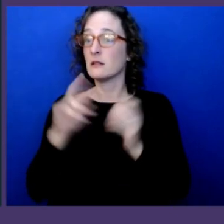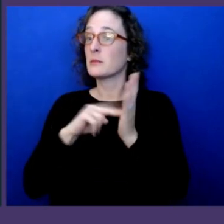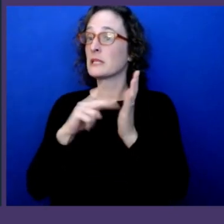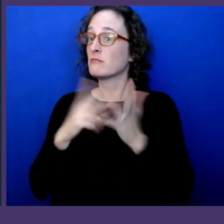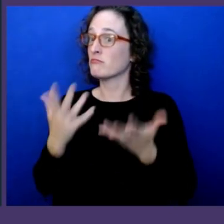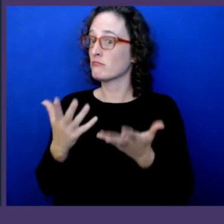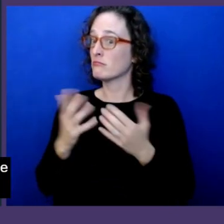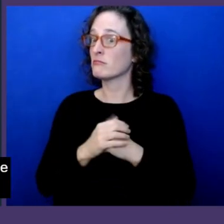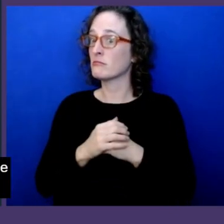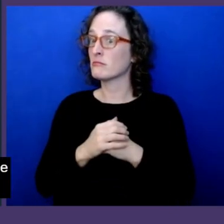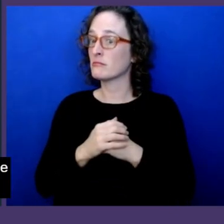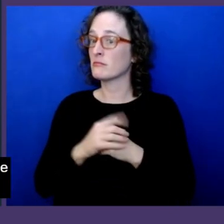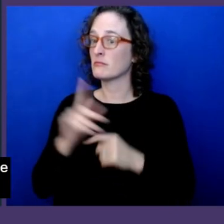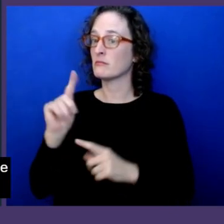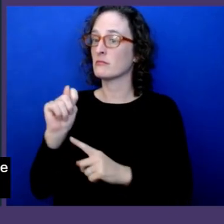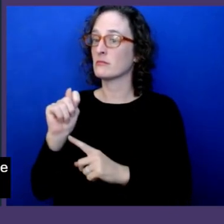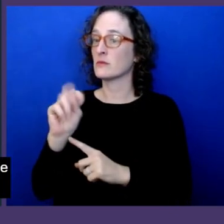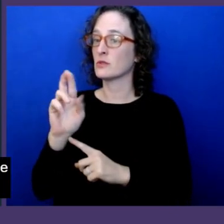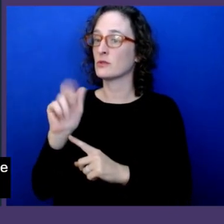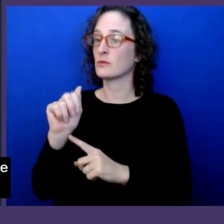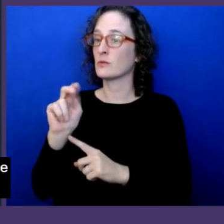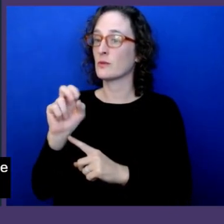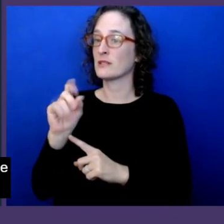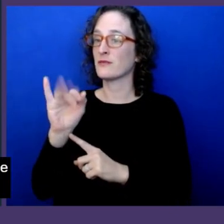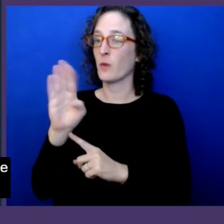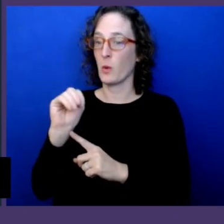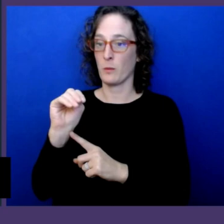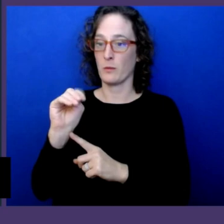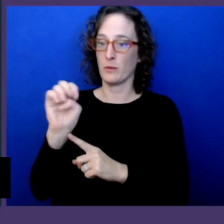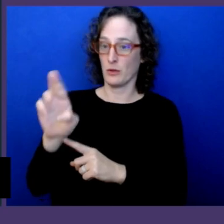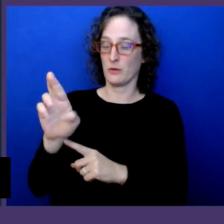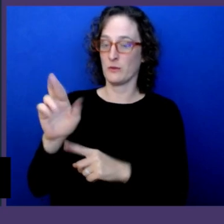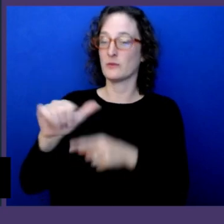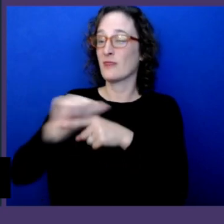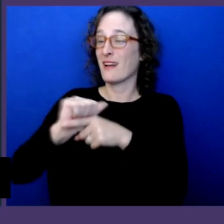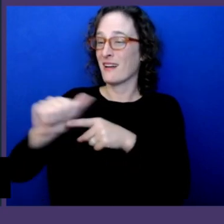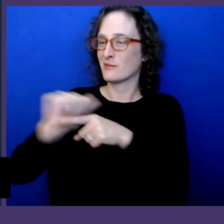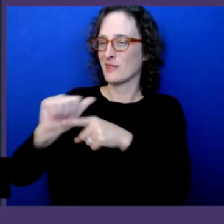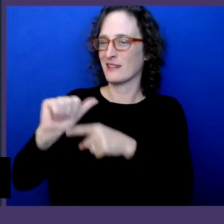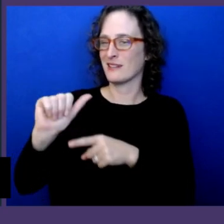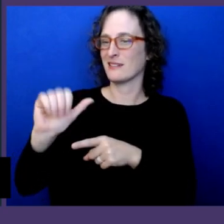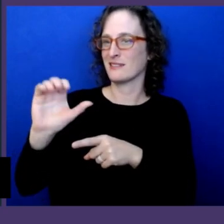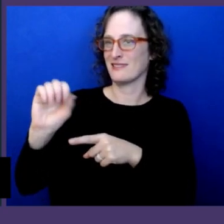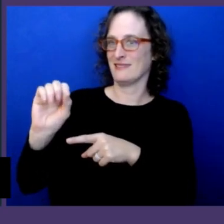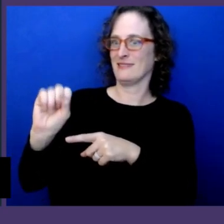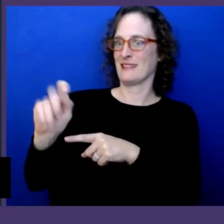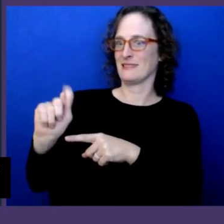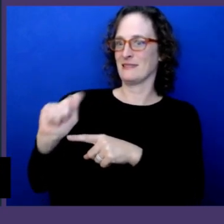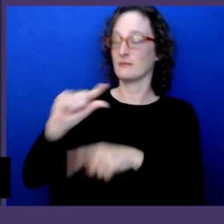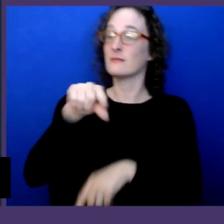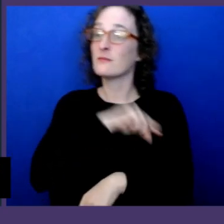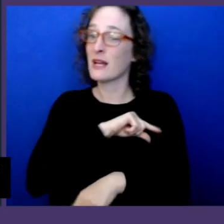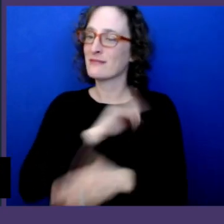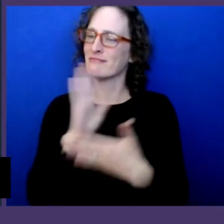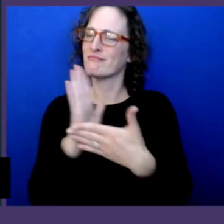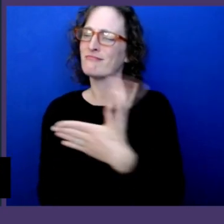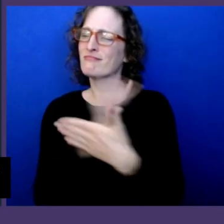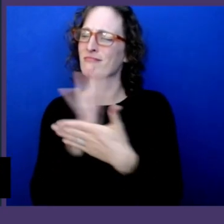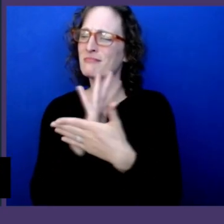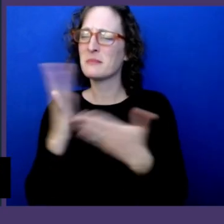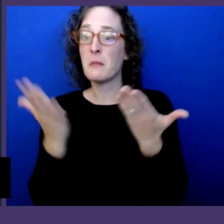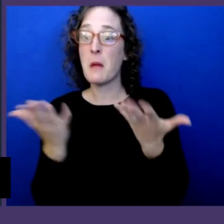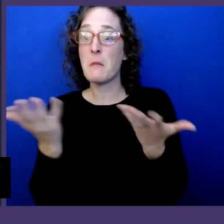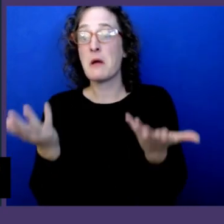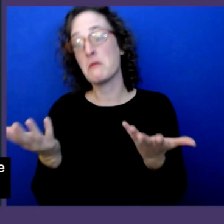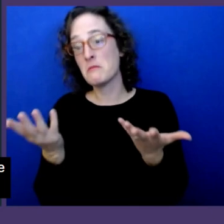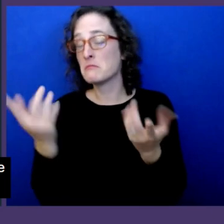And there can be an entire spectrum of performance qualities in their training data. So for example, there could be some kind of a prompt for some physics question